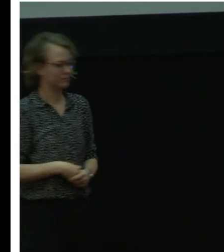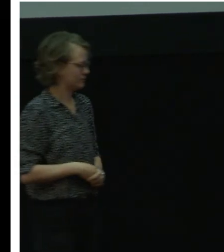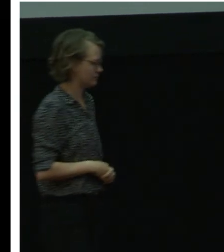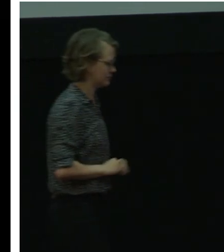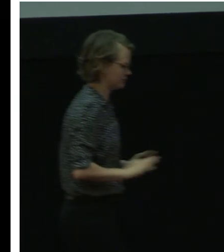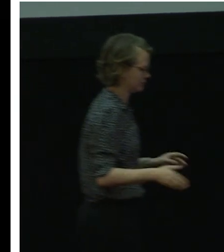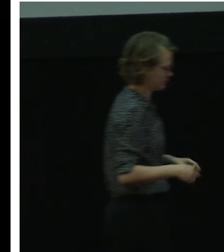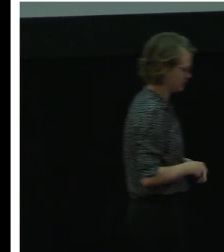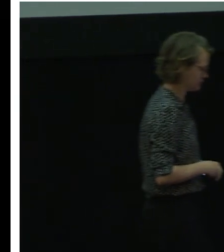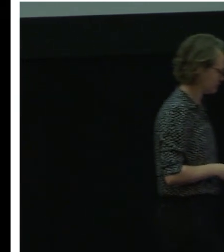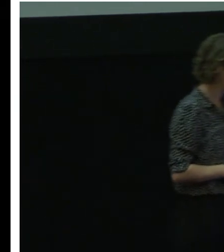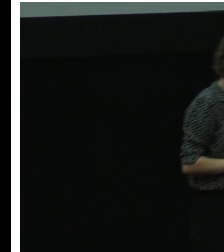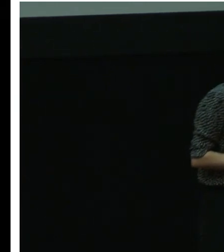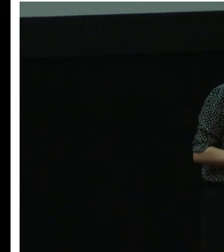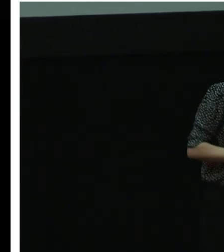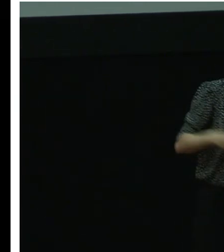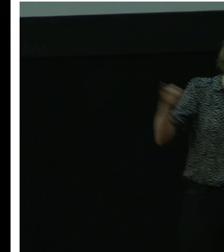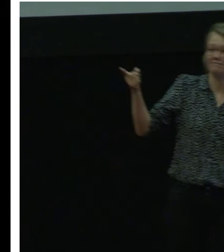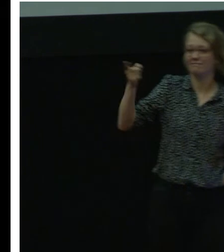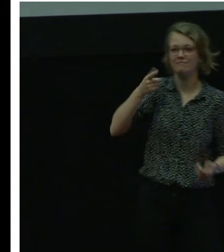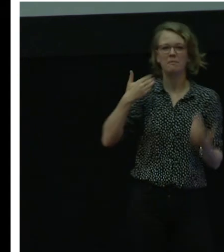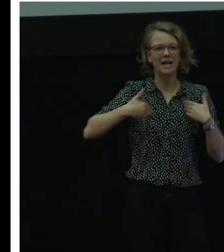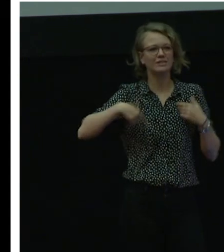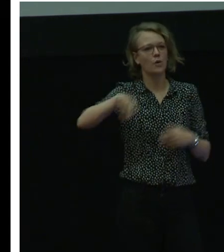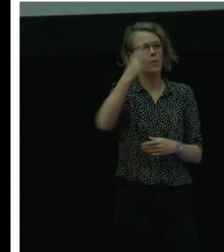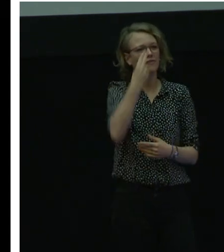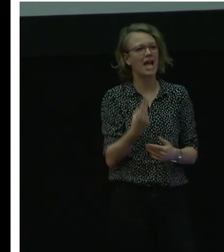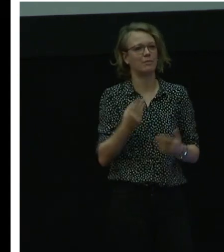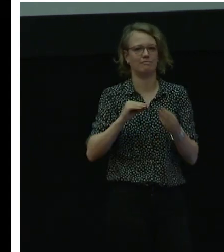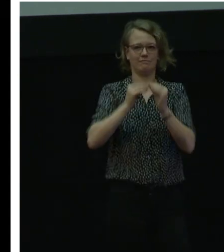there yet right now to translate sign languages.